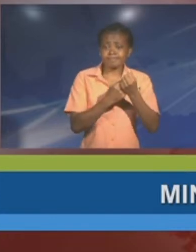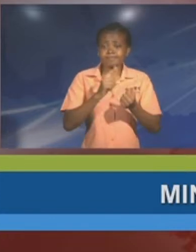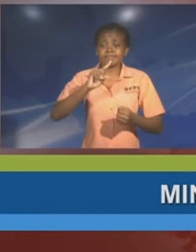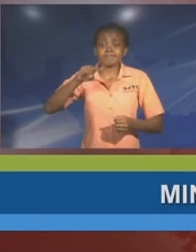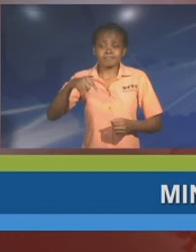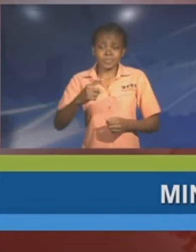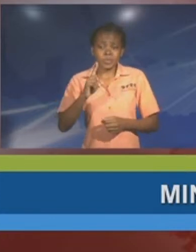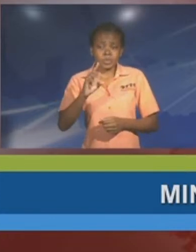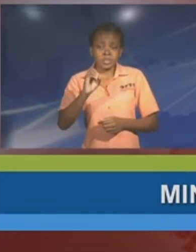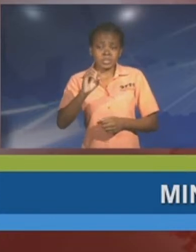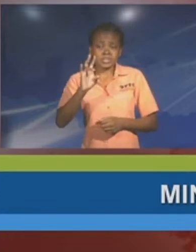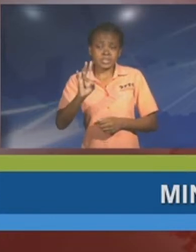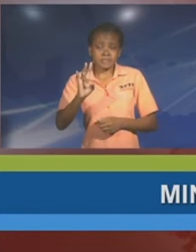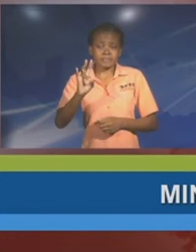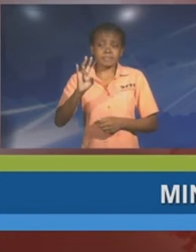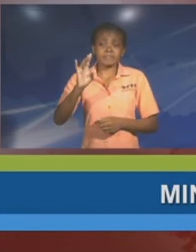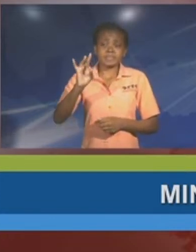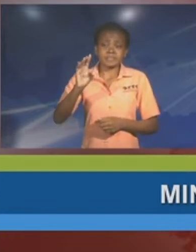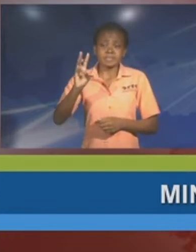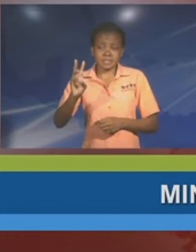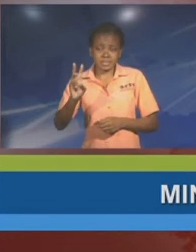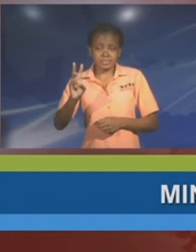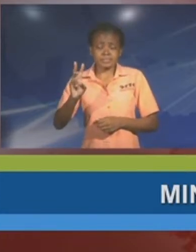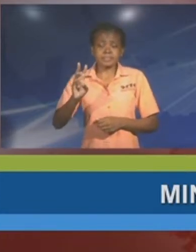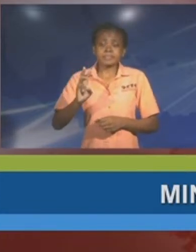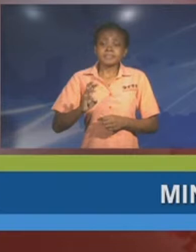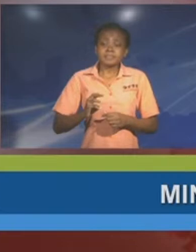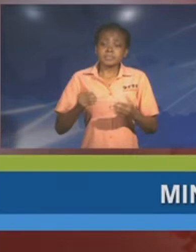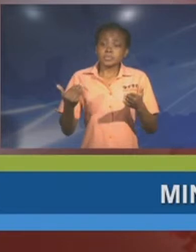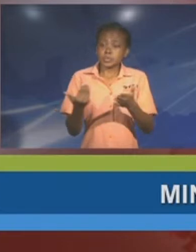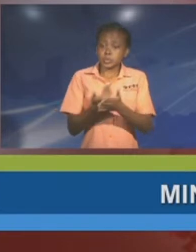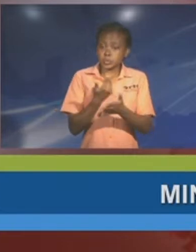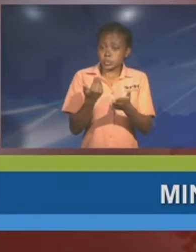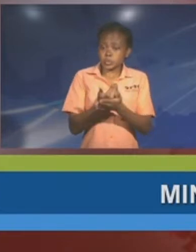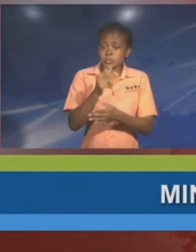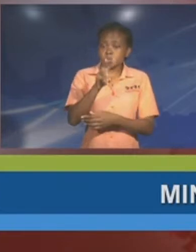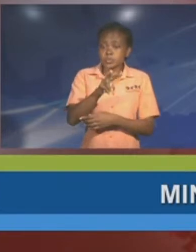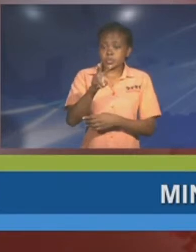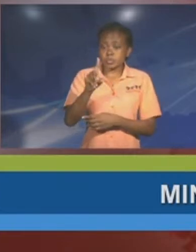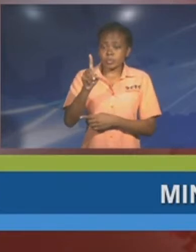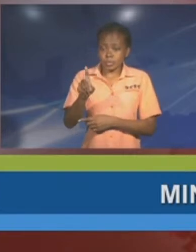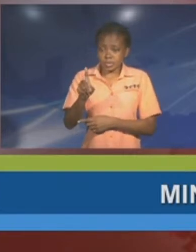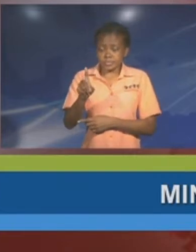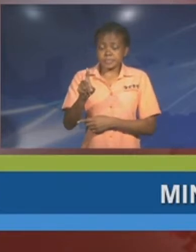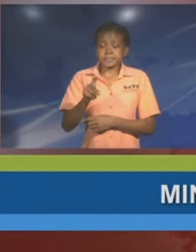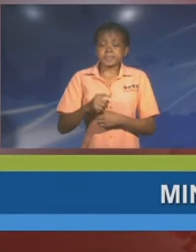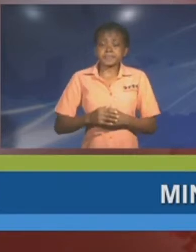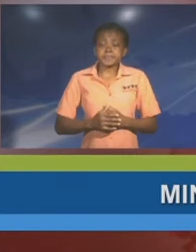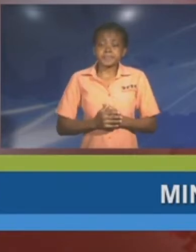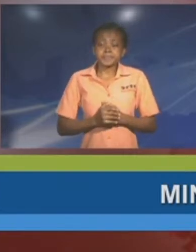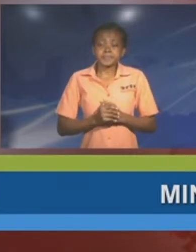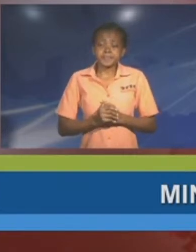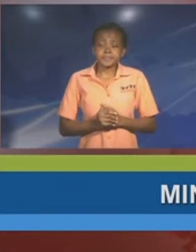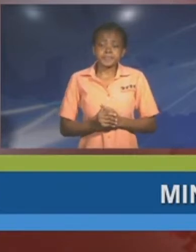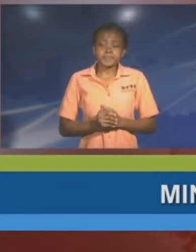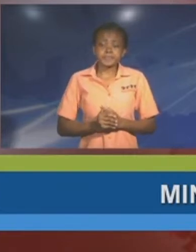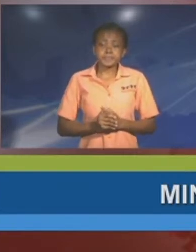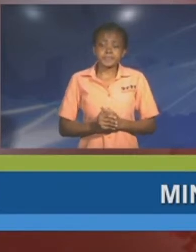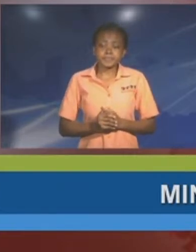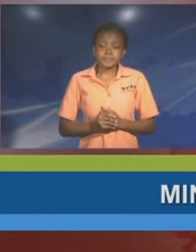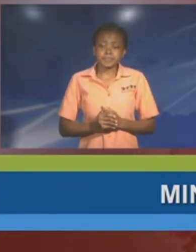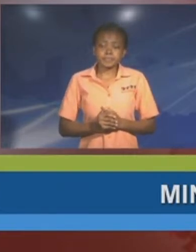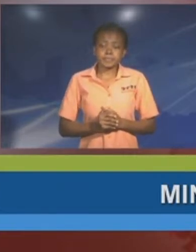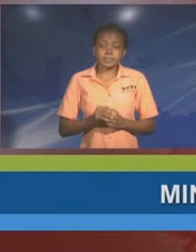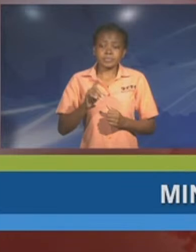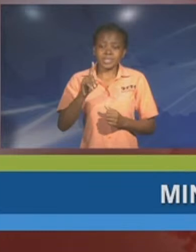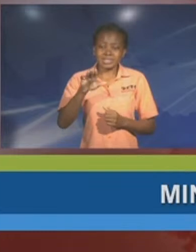167,786. New positive cases, 221 reported during that last 24 hours. And one death reported